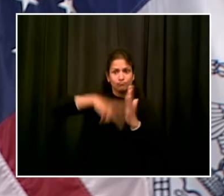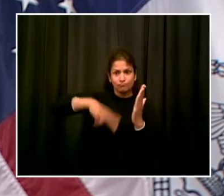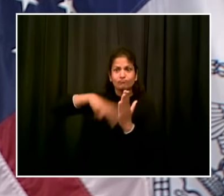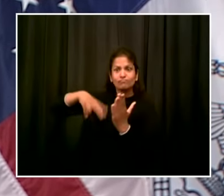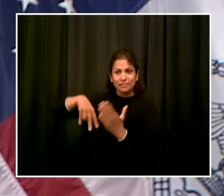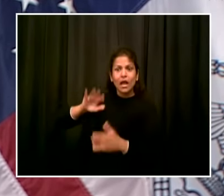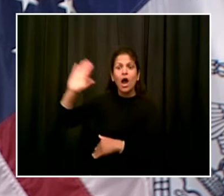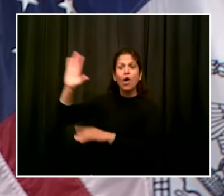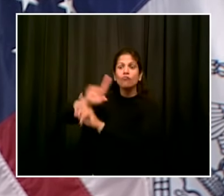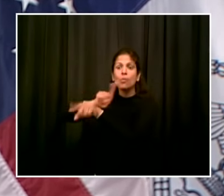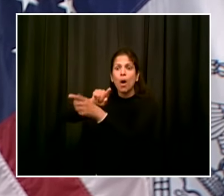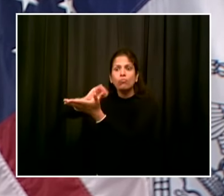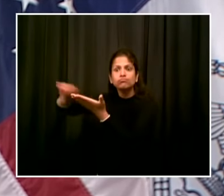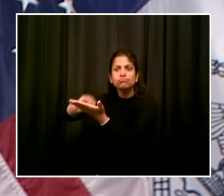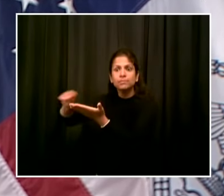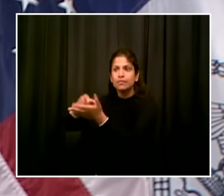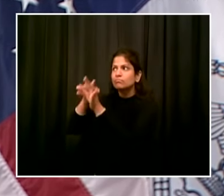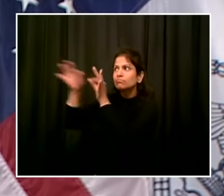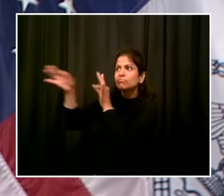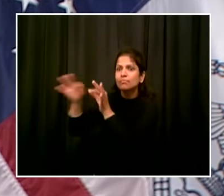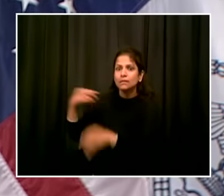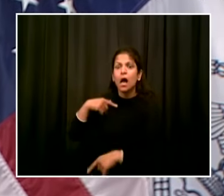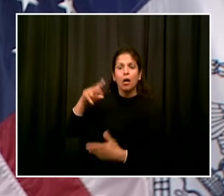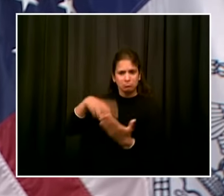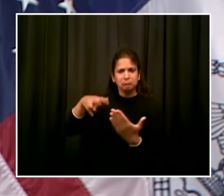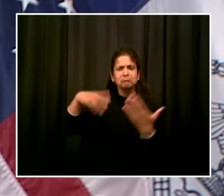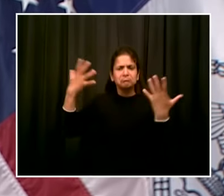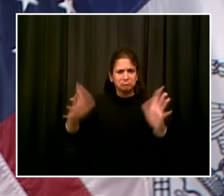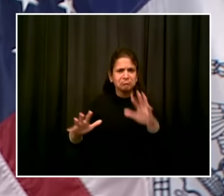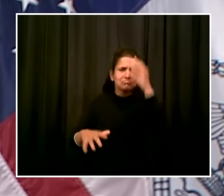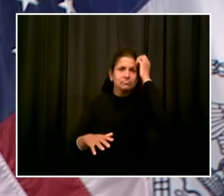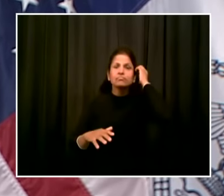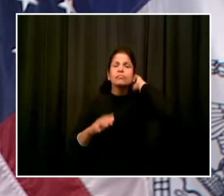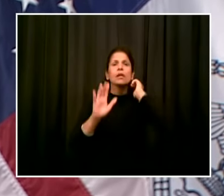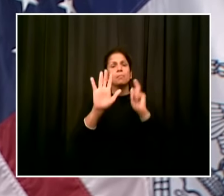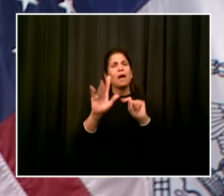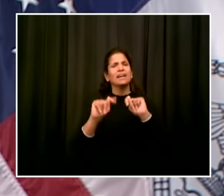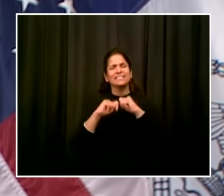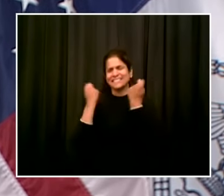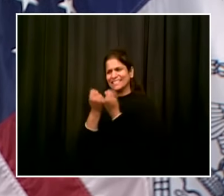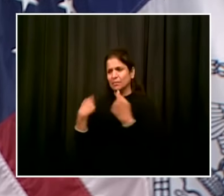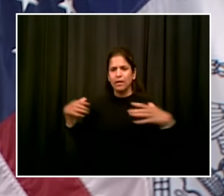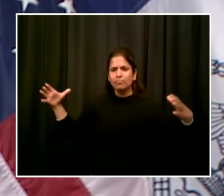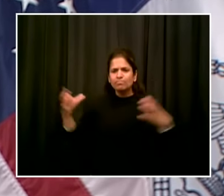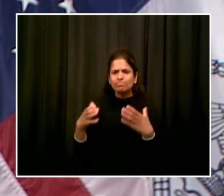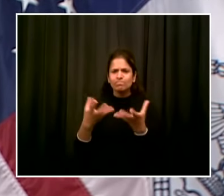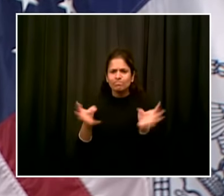how we evolve over time. But right now, the blended learning approach that we've described is Plan A.